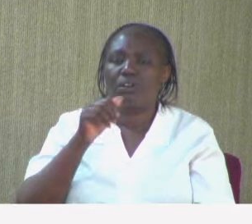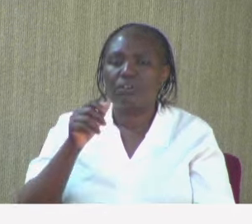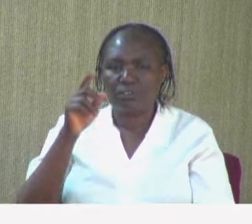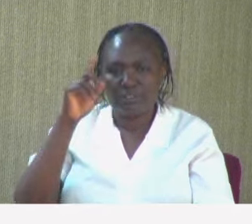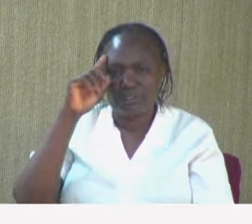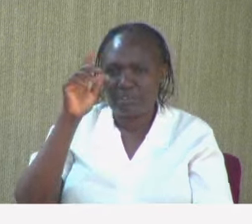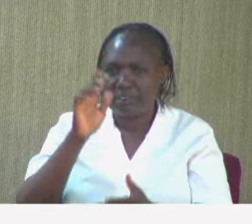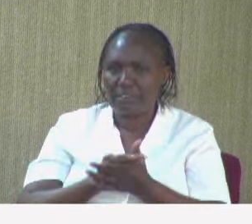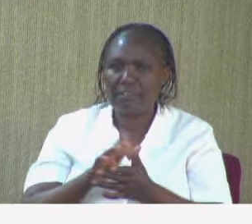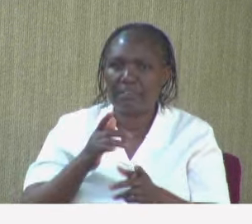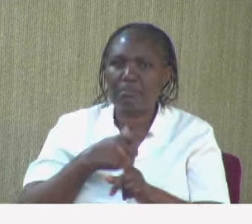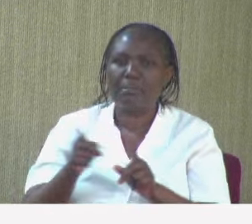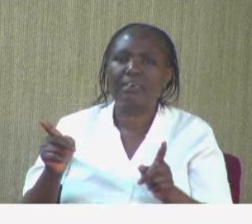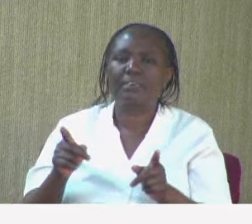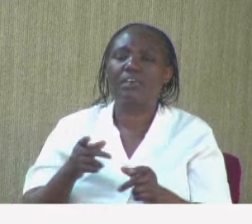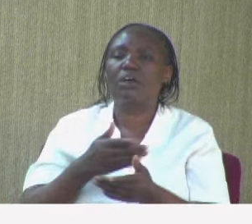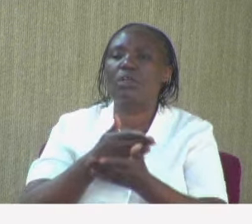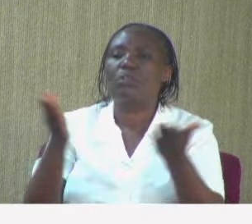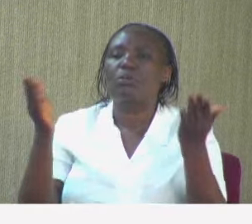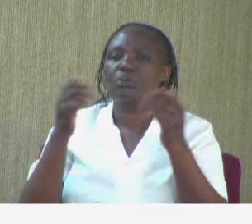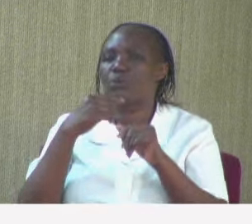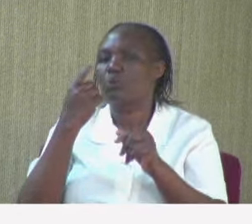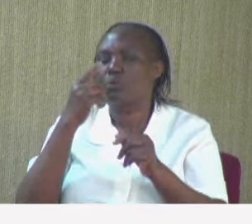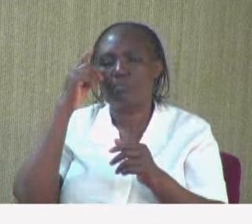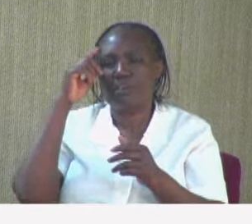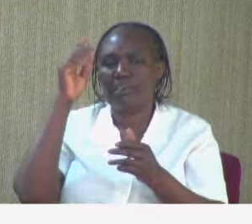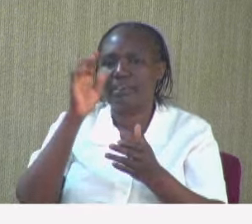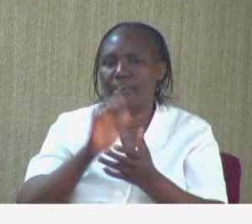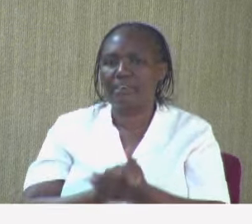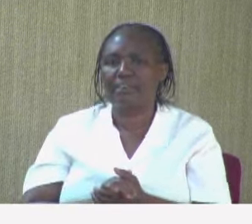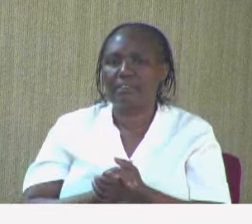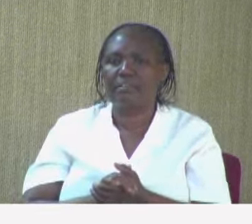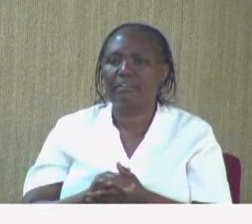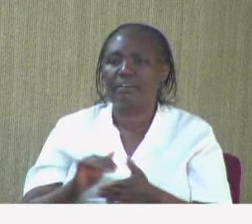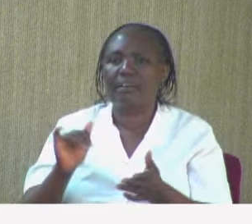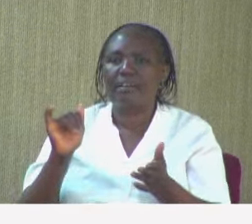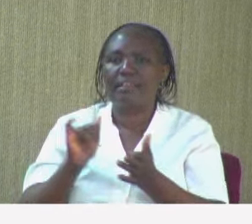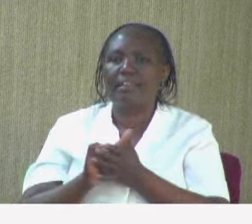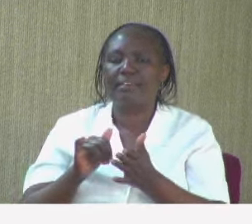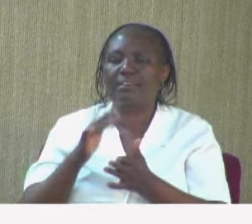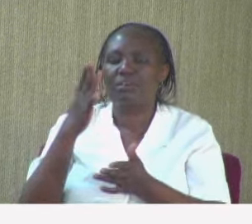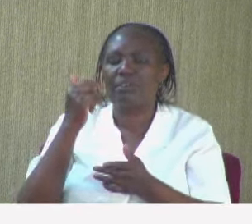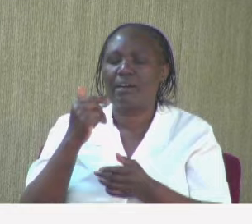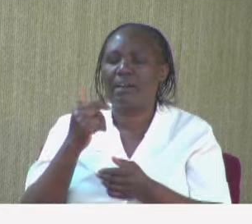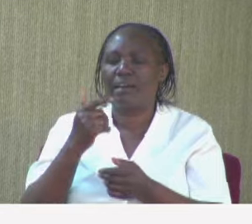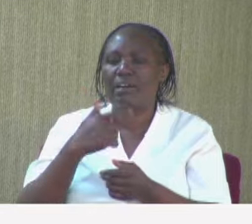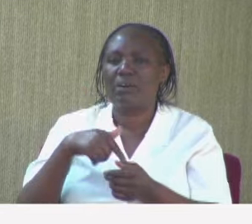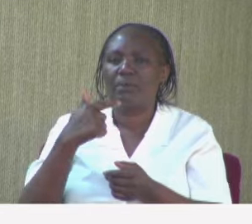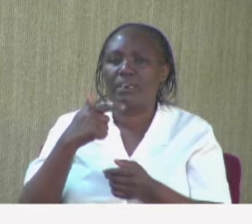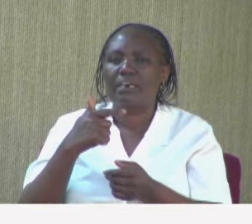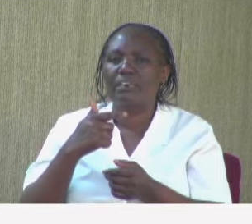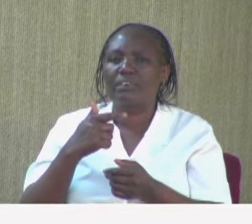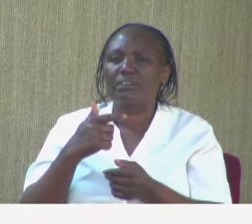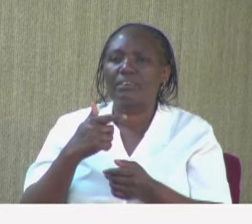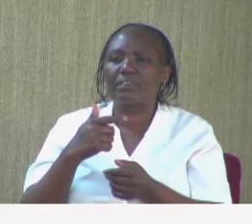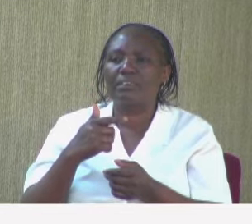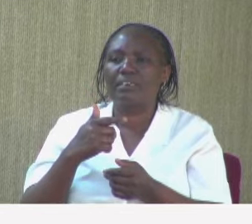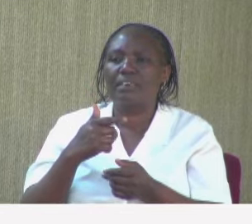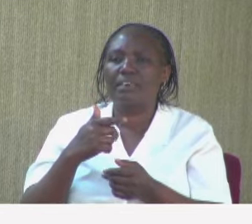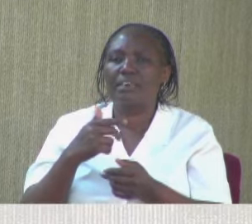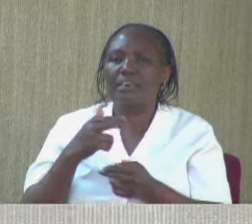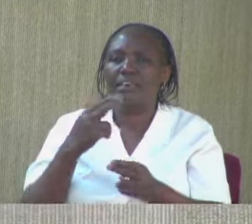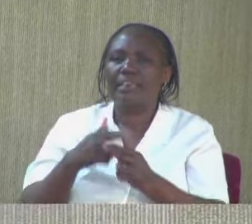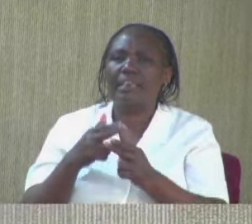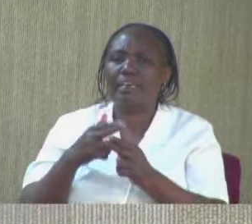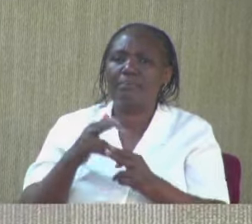what? Believe, it says. And that is why you do not quote Ellen White to unbelievers. Prophesyings are